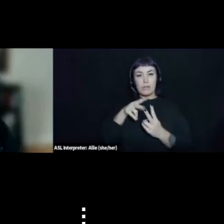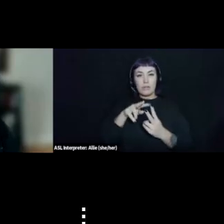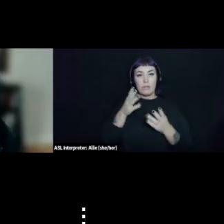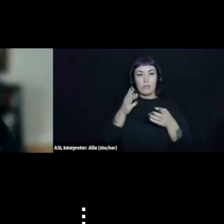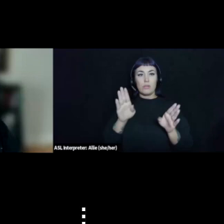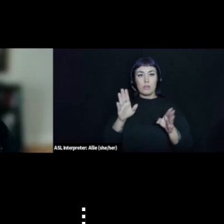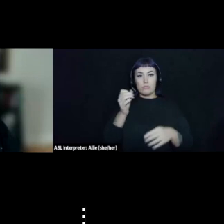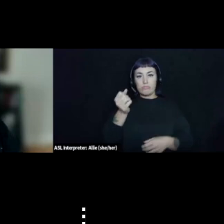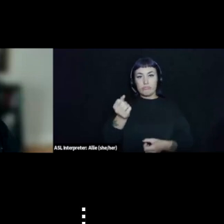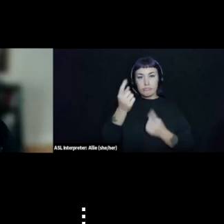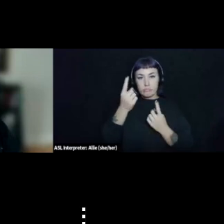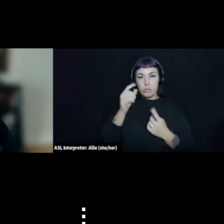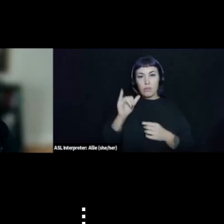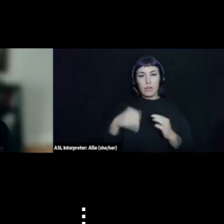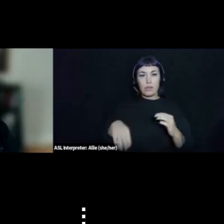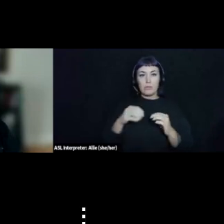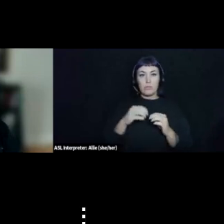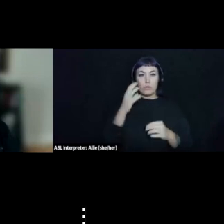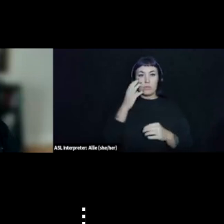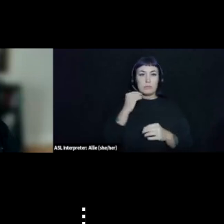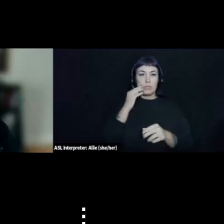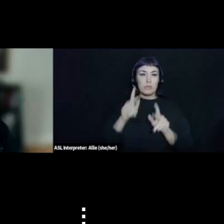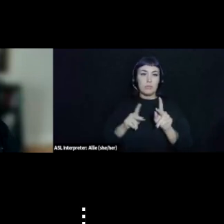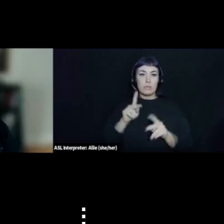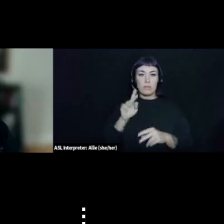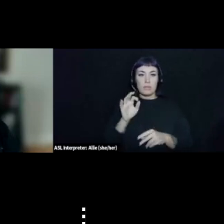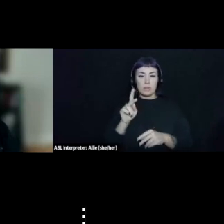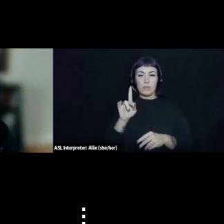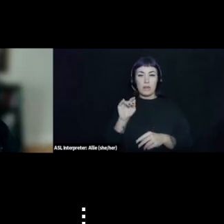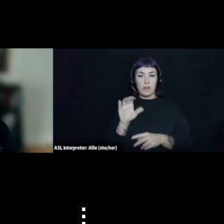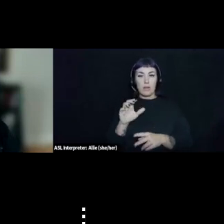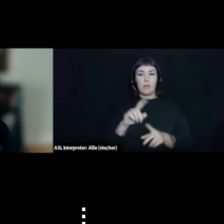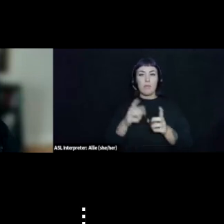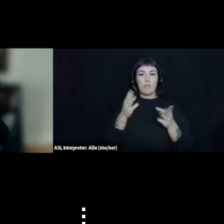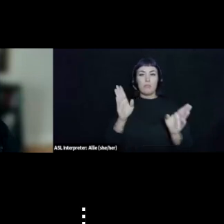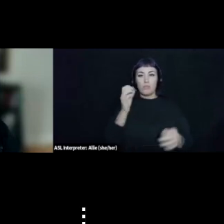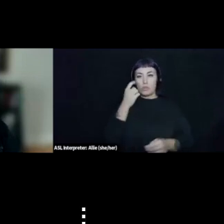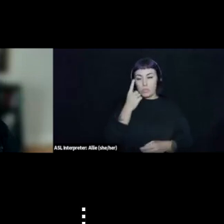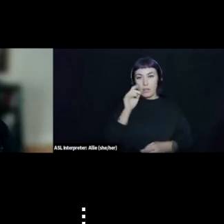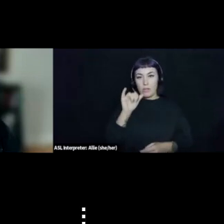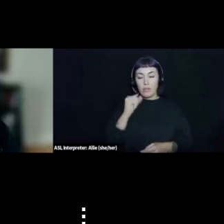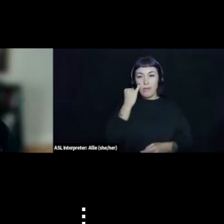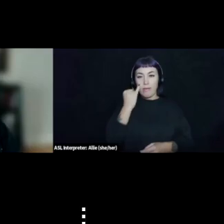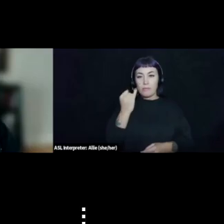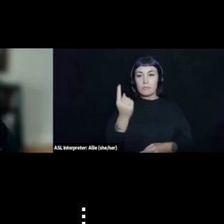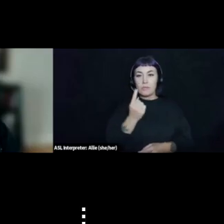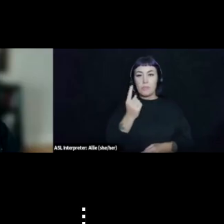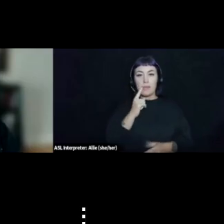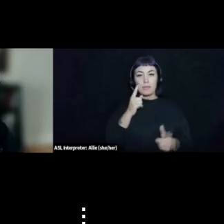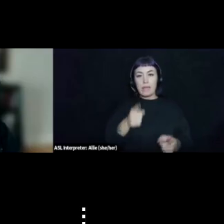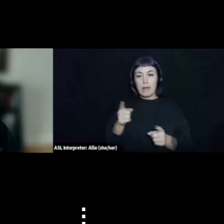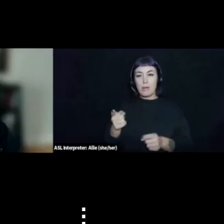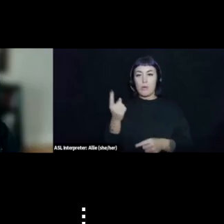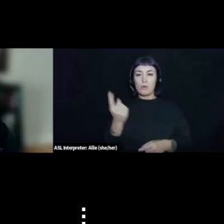general understanding, and that's for more experienced people in kink dynamics, but the general understanding that if something is going on or if